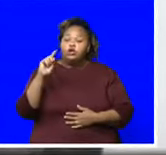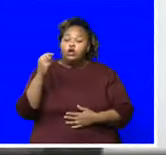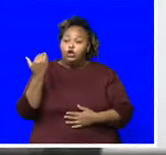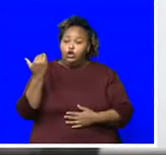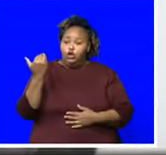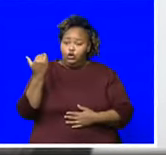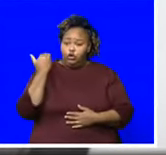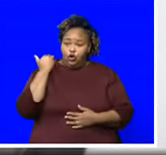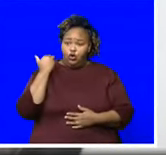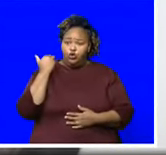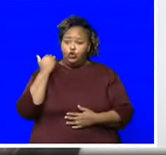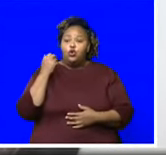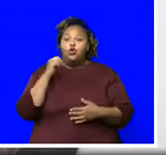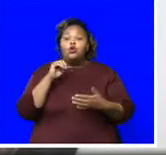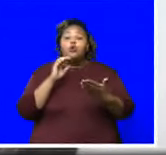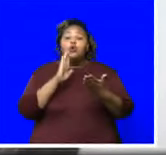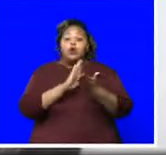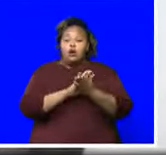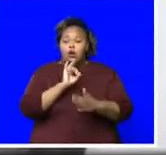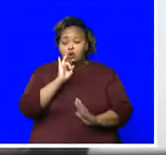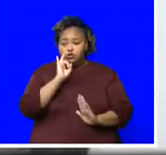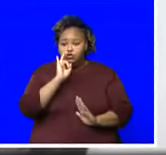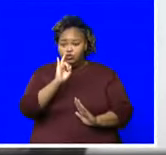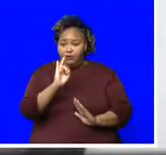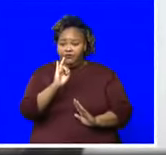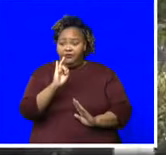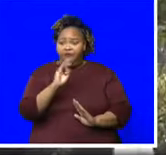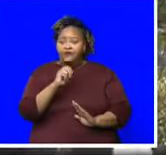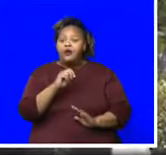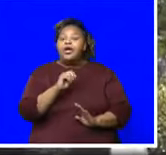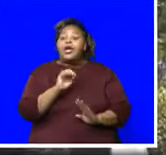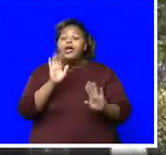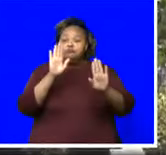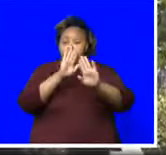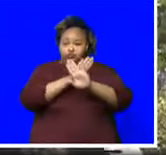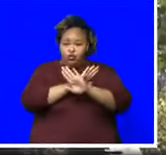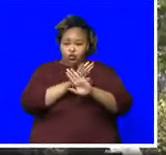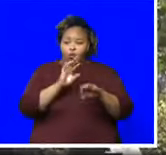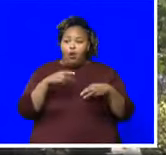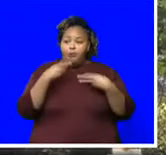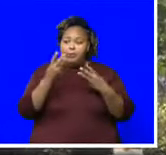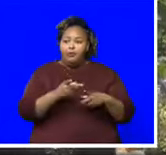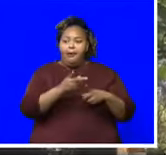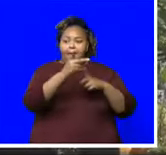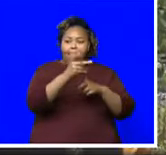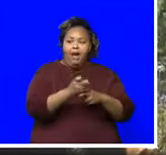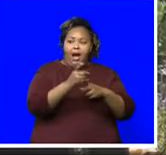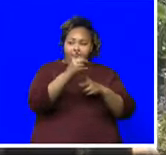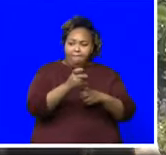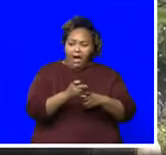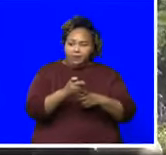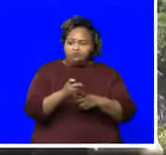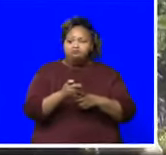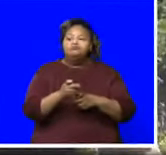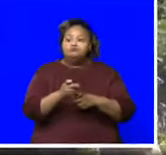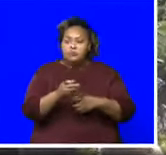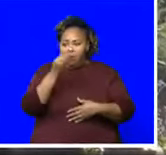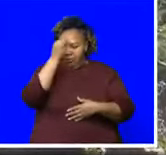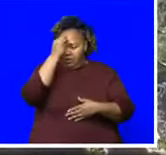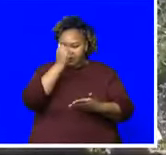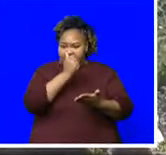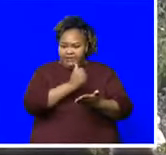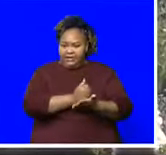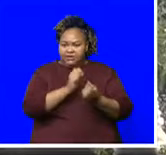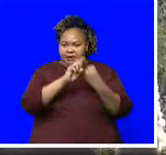inhlavu letinyenti esikhumulweni semaphoyisa lesibuke emaloli kumalagwane imalagwane cooling station kanye neloli